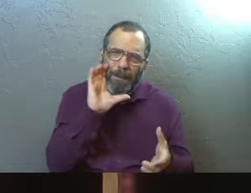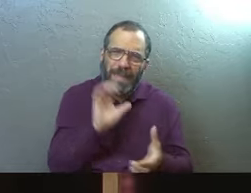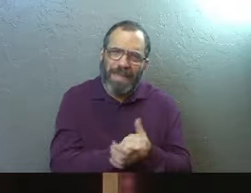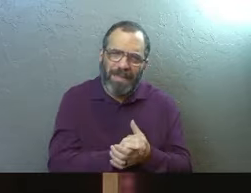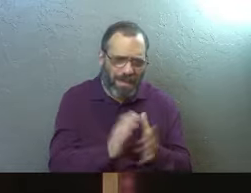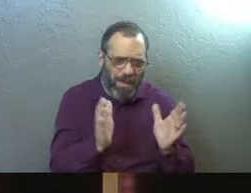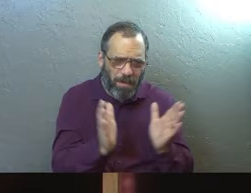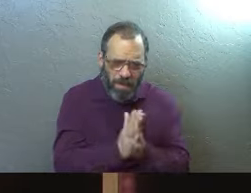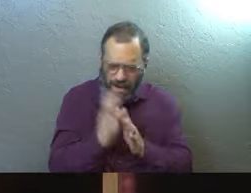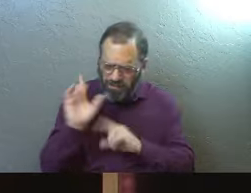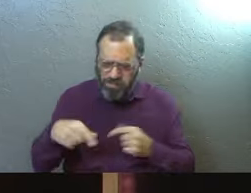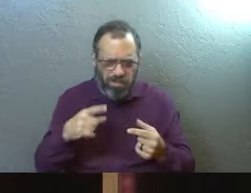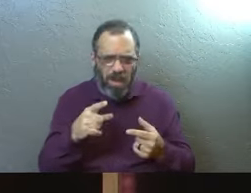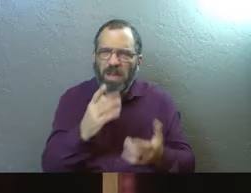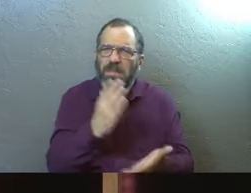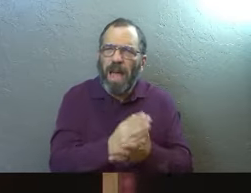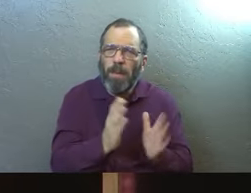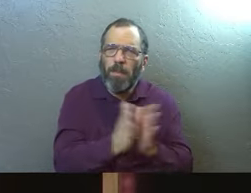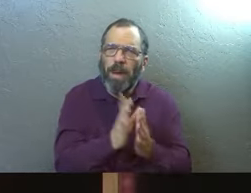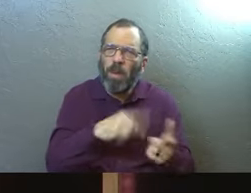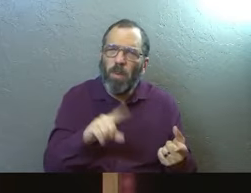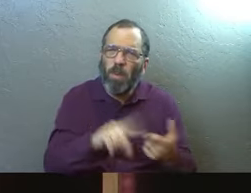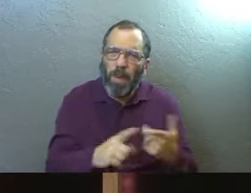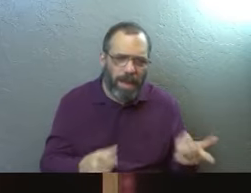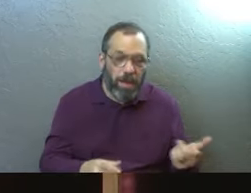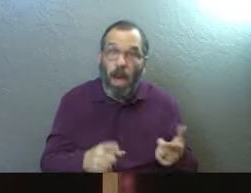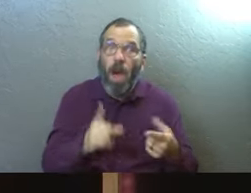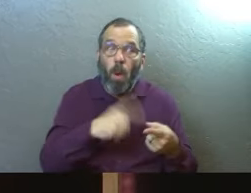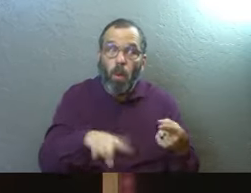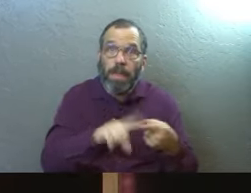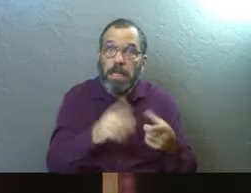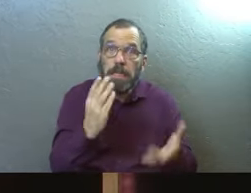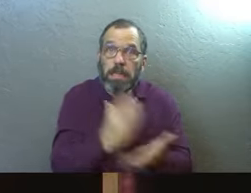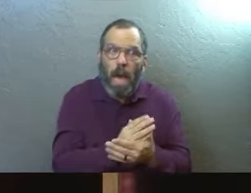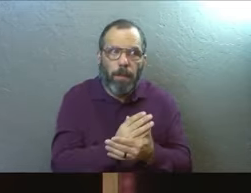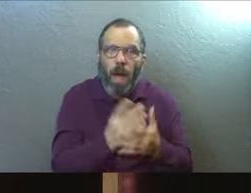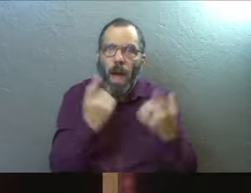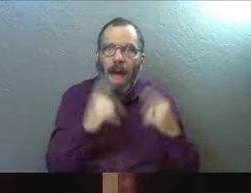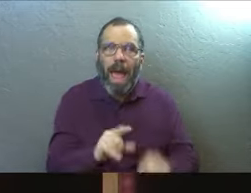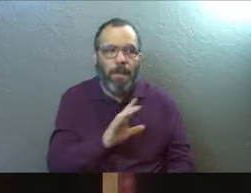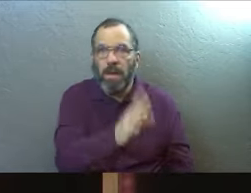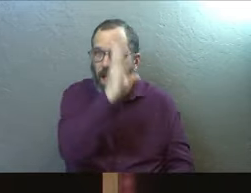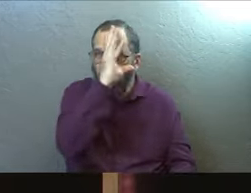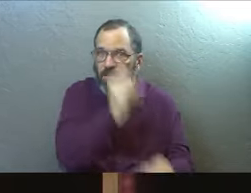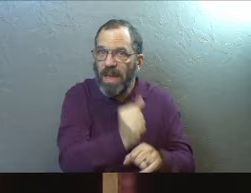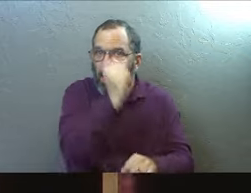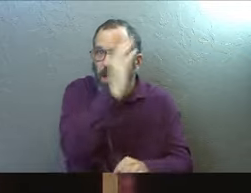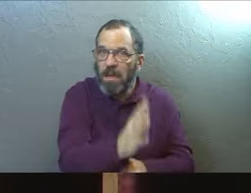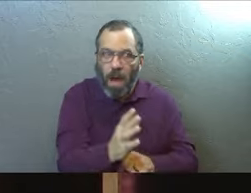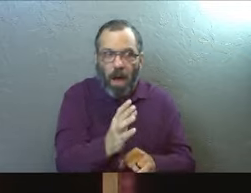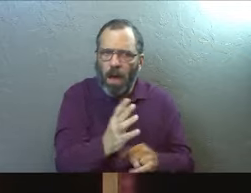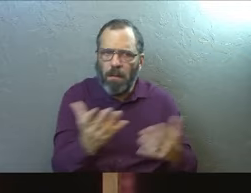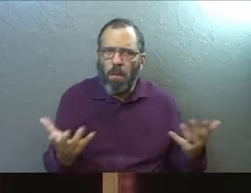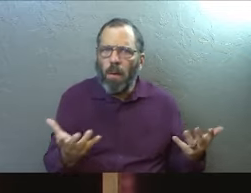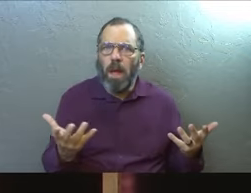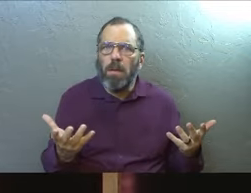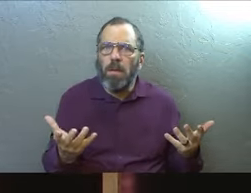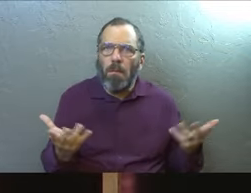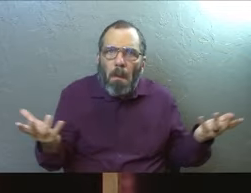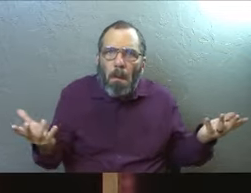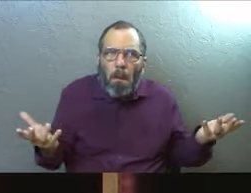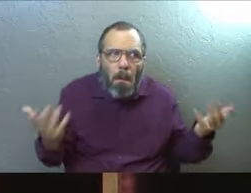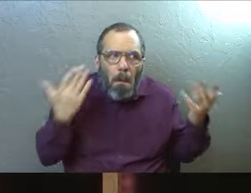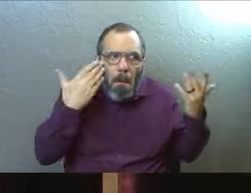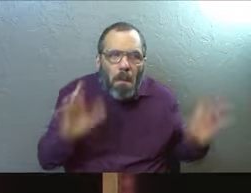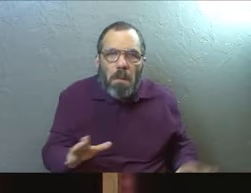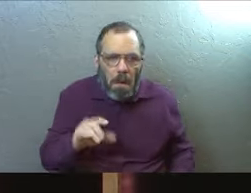praying? When did he stop praying? When he stopped praying, what had happened to his faith in God as a whole? Like,